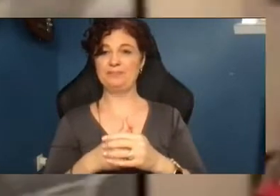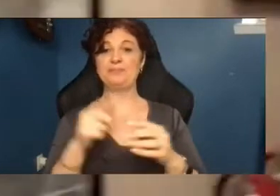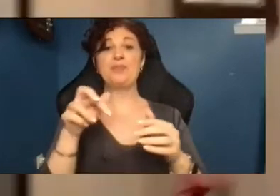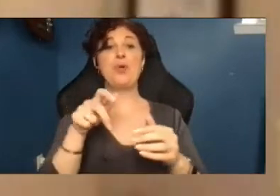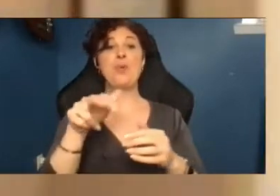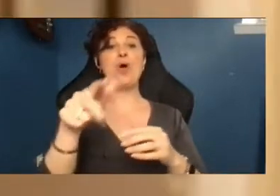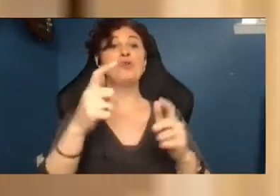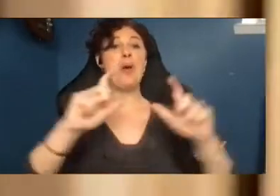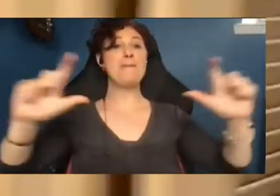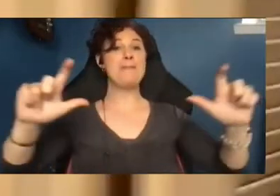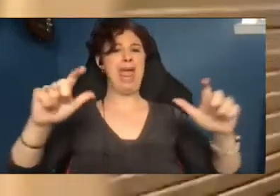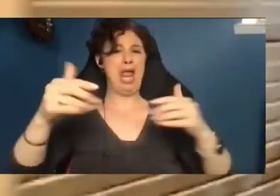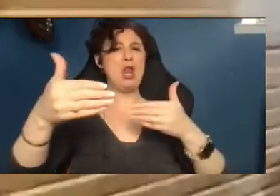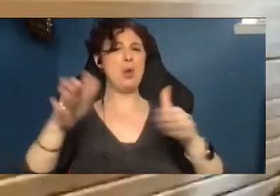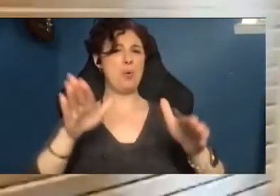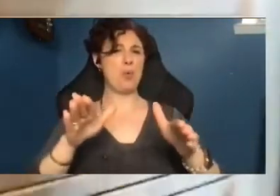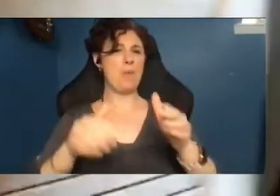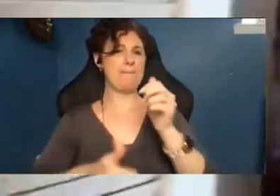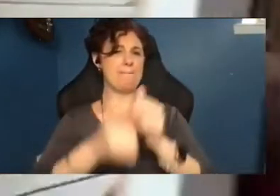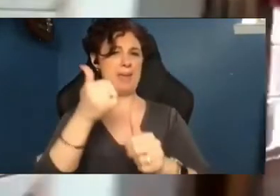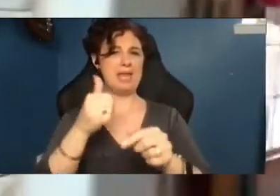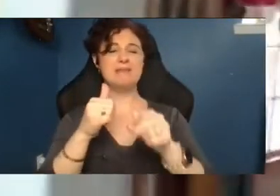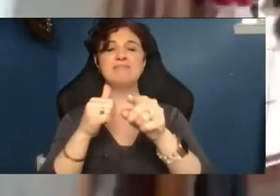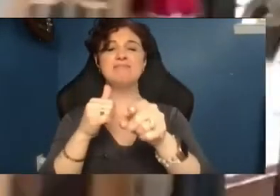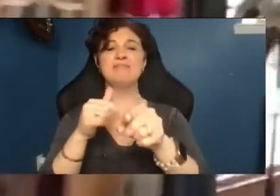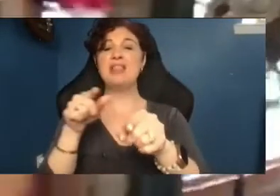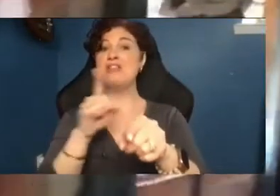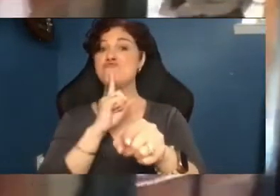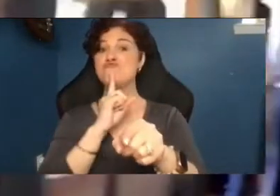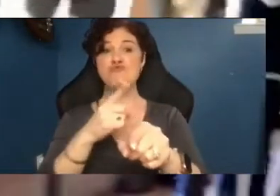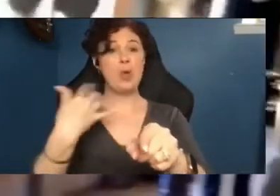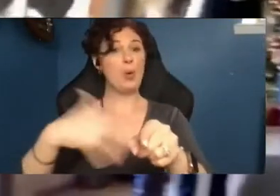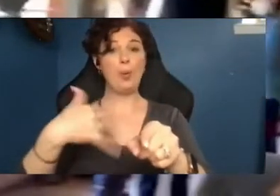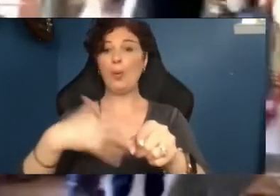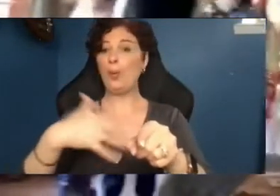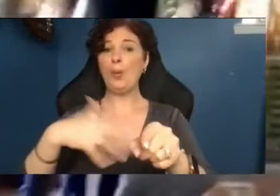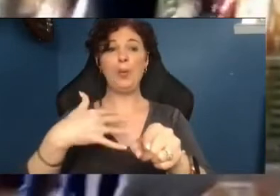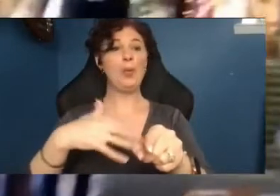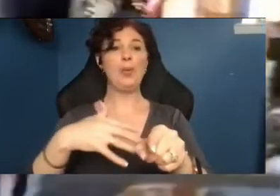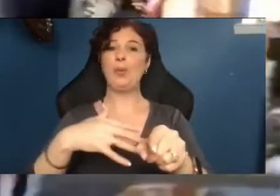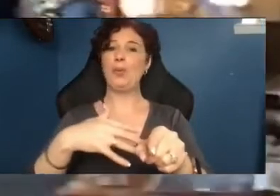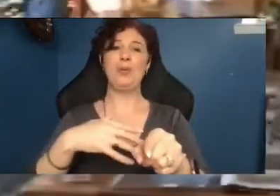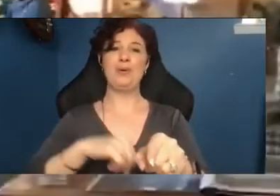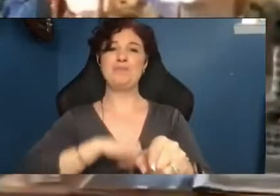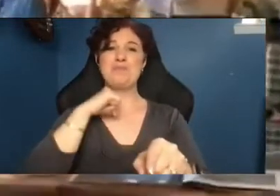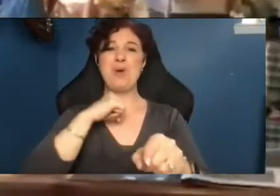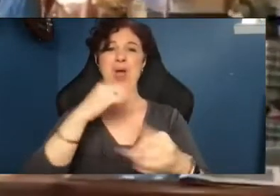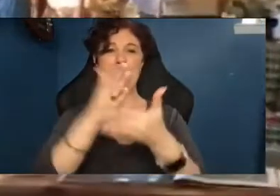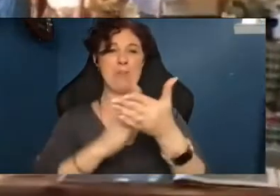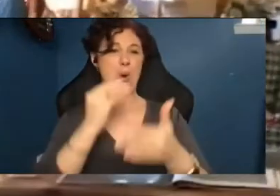walk into our main room now. And this is truly the showcase of the home. Again, built